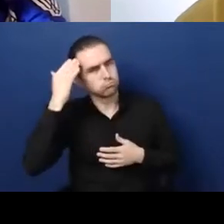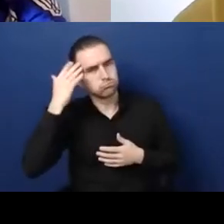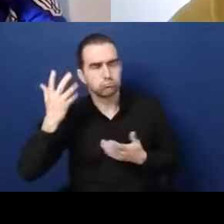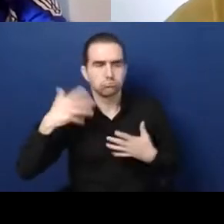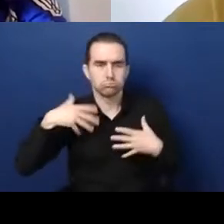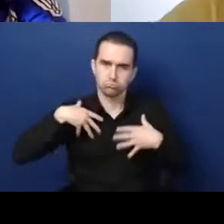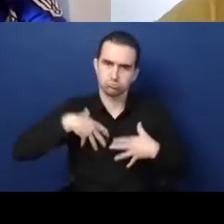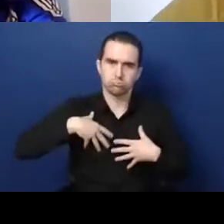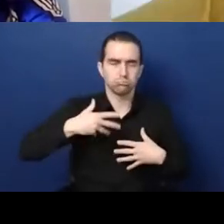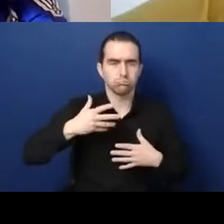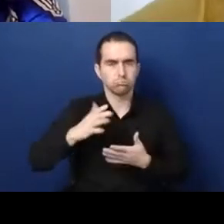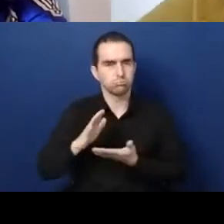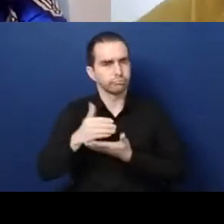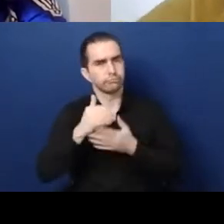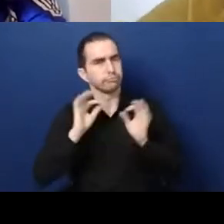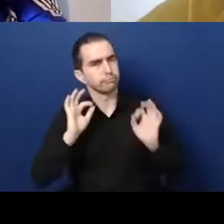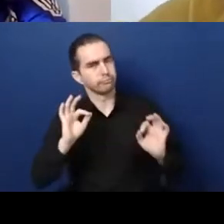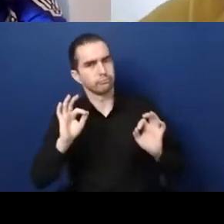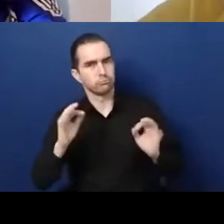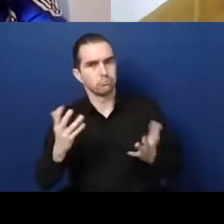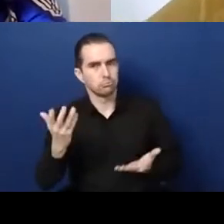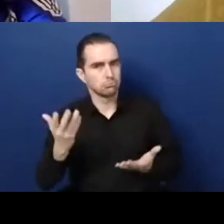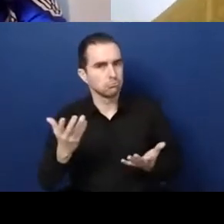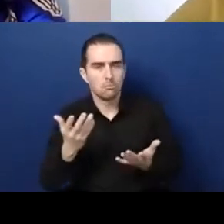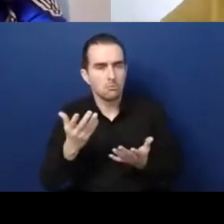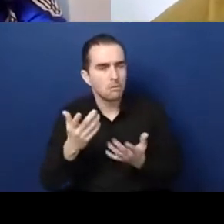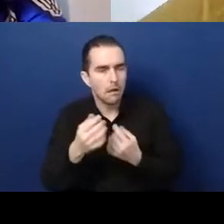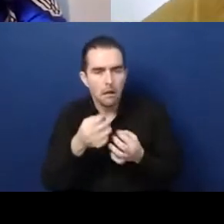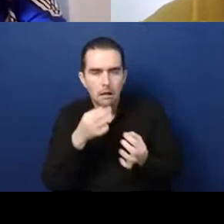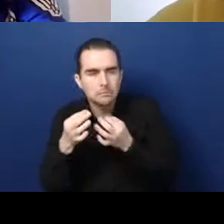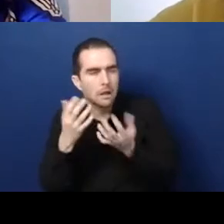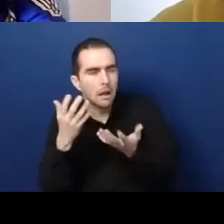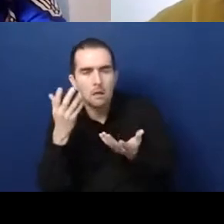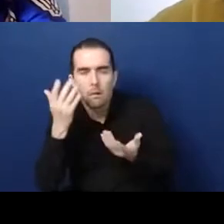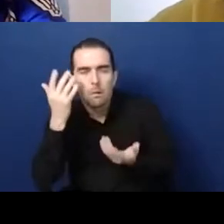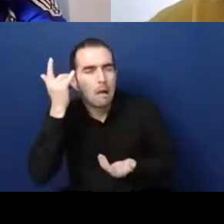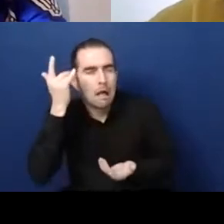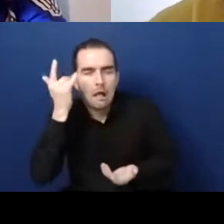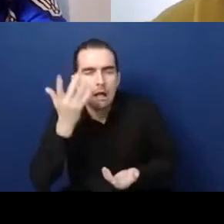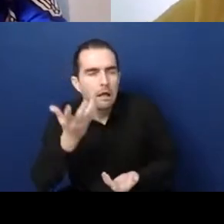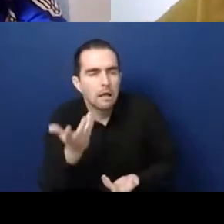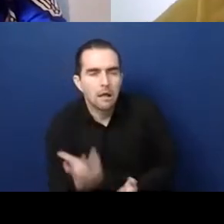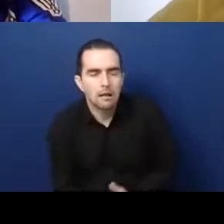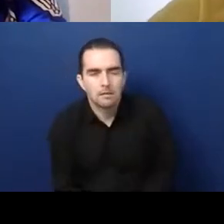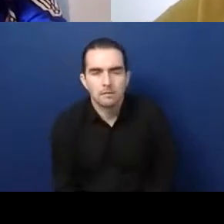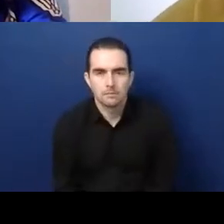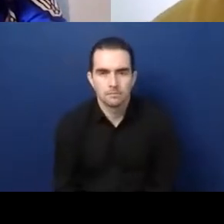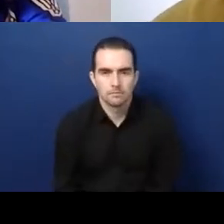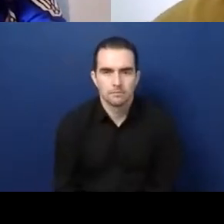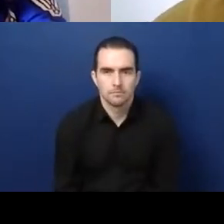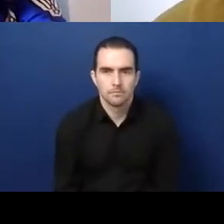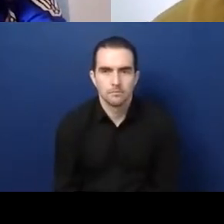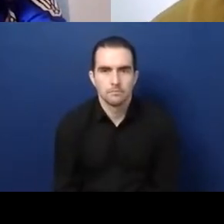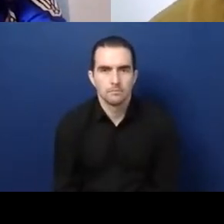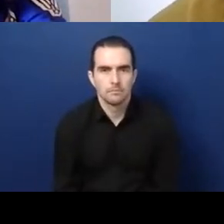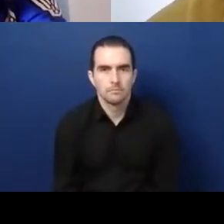Any of our panelists can see that? I would like to take this question, and then I would request Lucy also to go ahead, and even Richard.